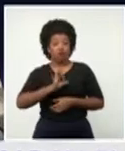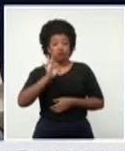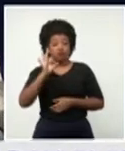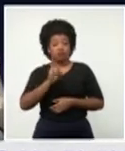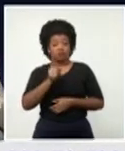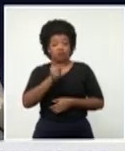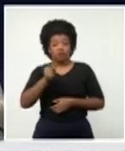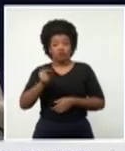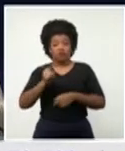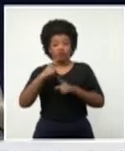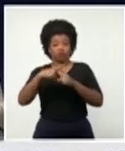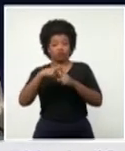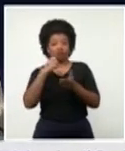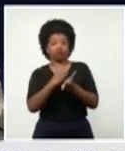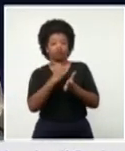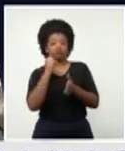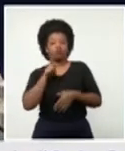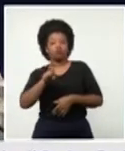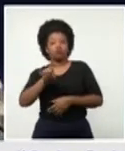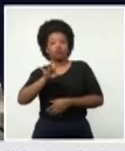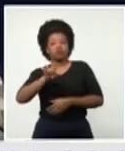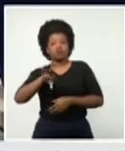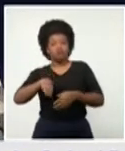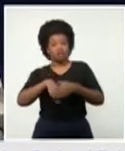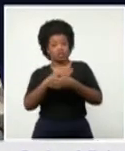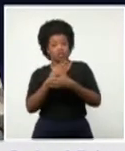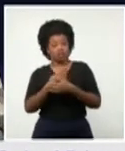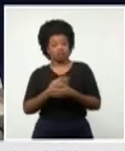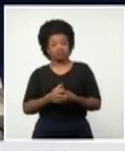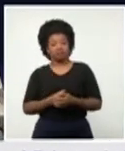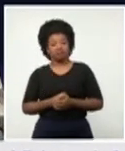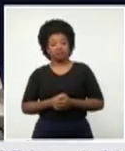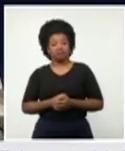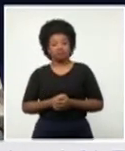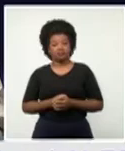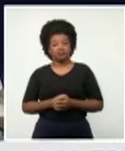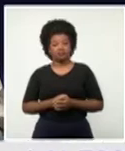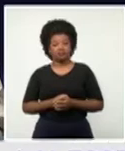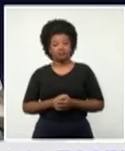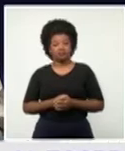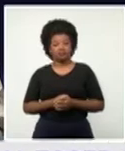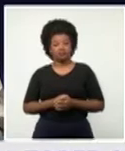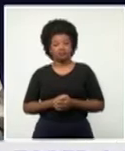15 days, Cuba has had an incidence rate